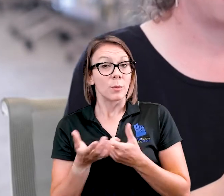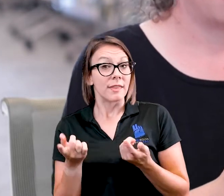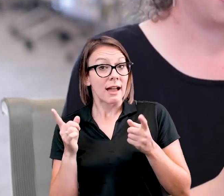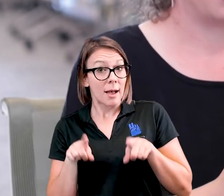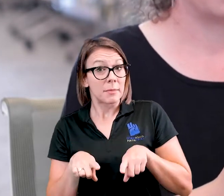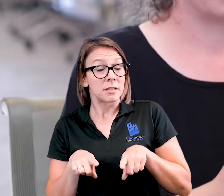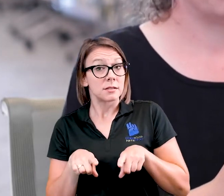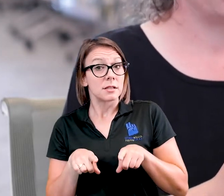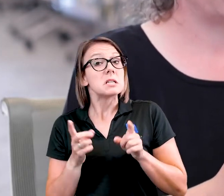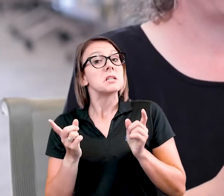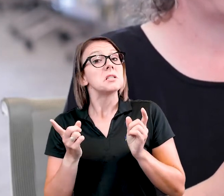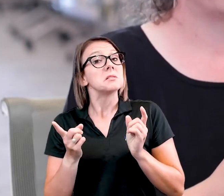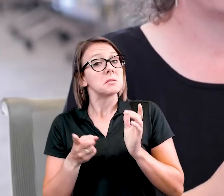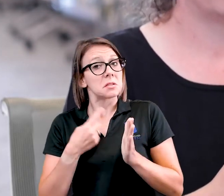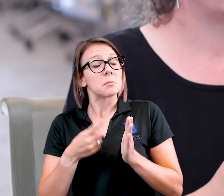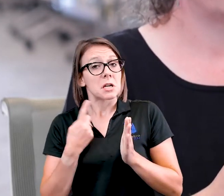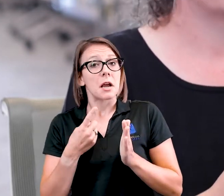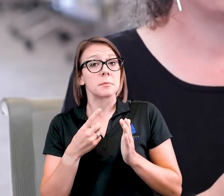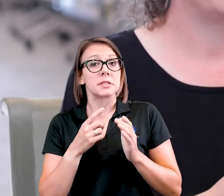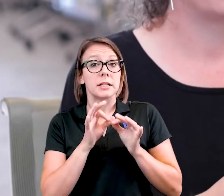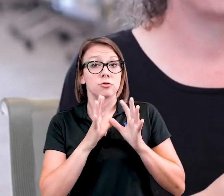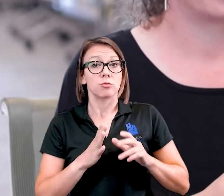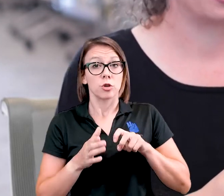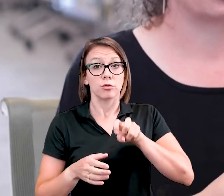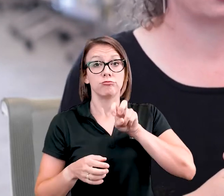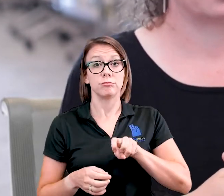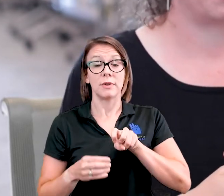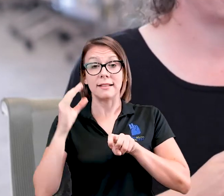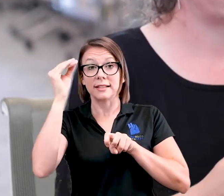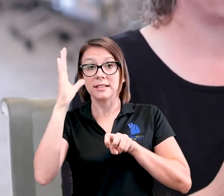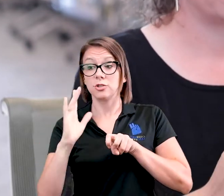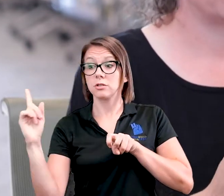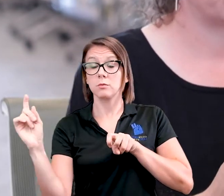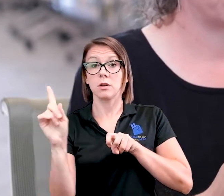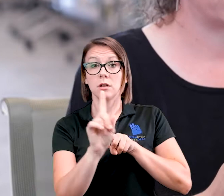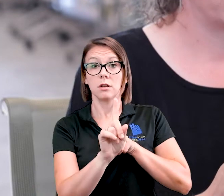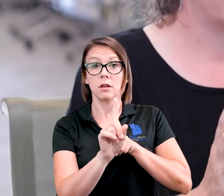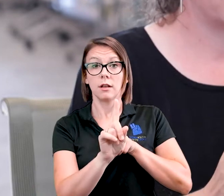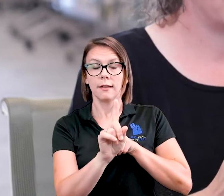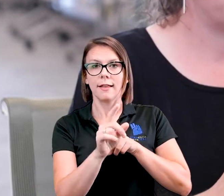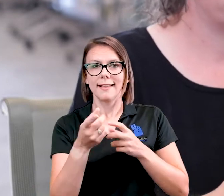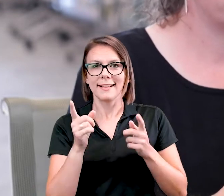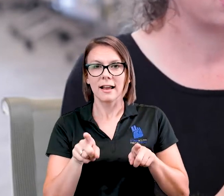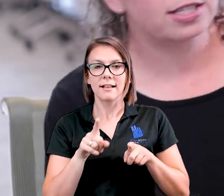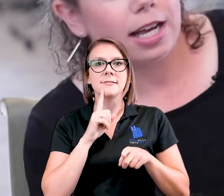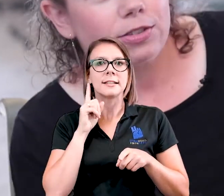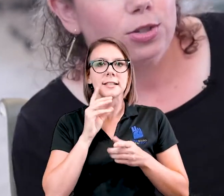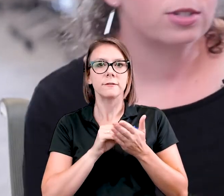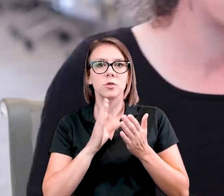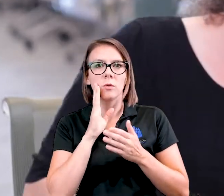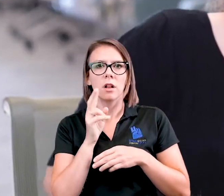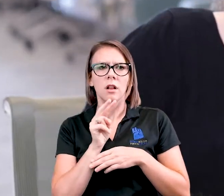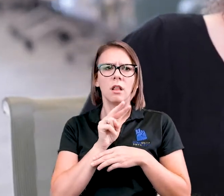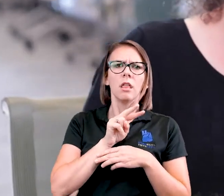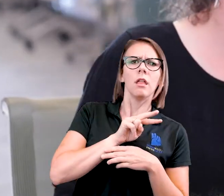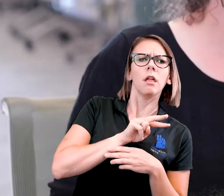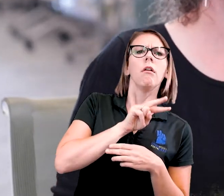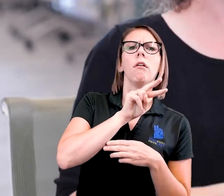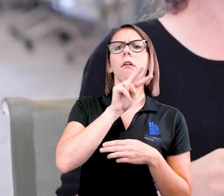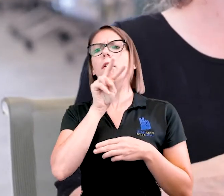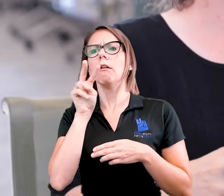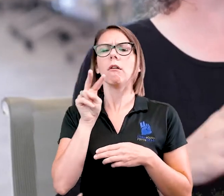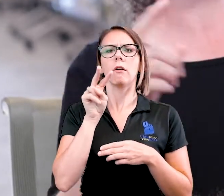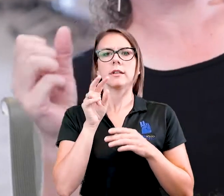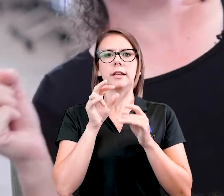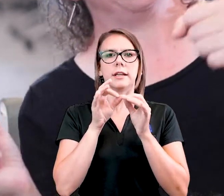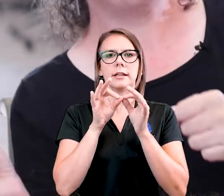students. And as they move, we will see teachers occasionally step in front of the interpreter. And at that point, you'll see deaf students going like this,